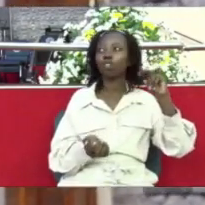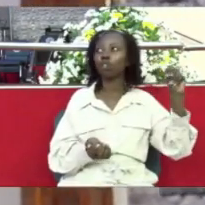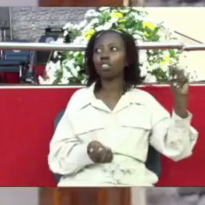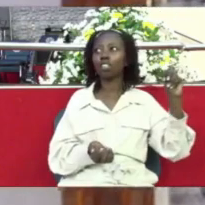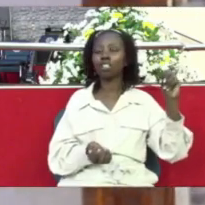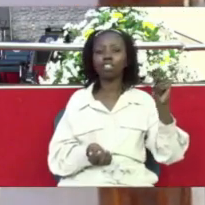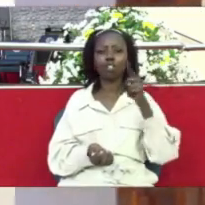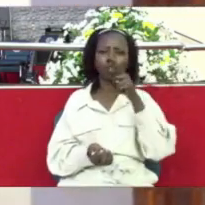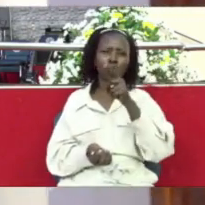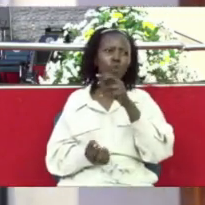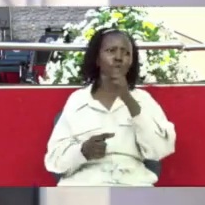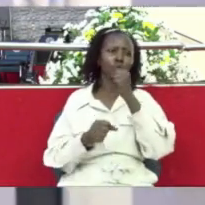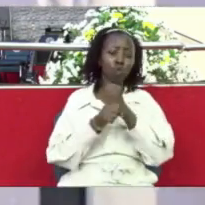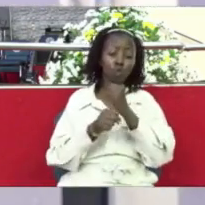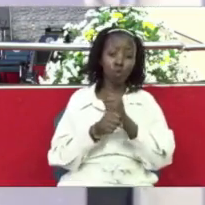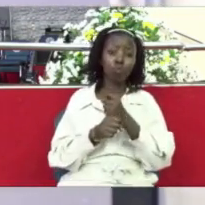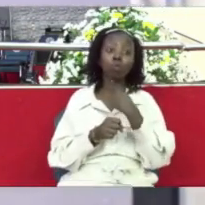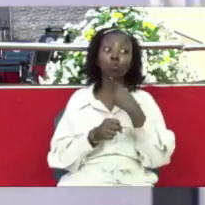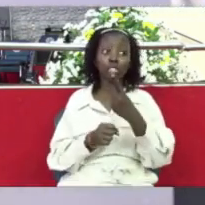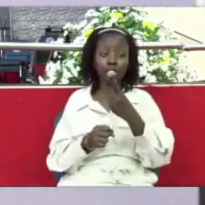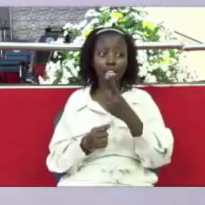your job is to tell the truth.